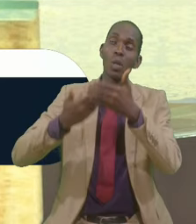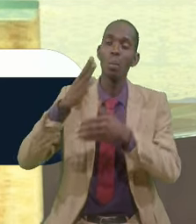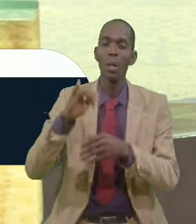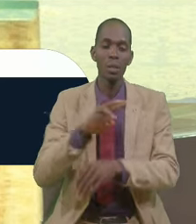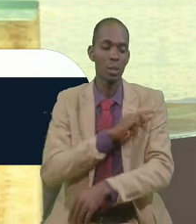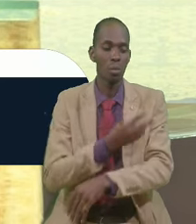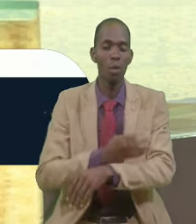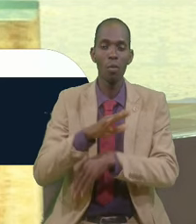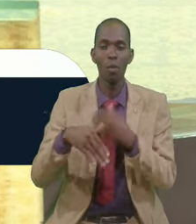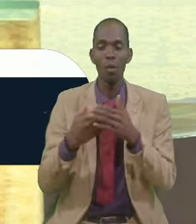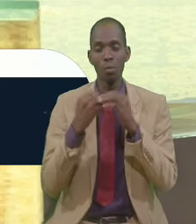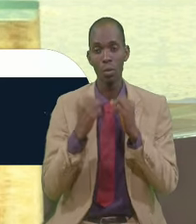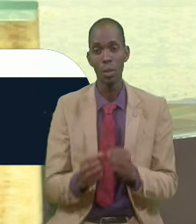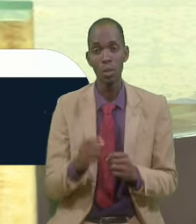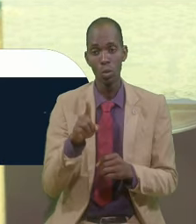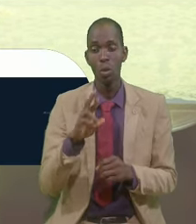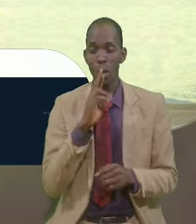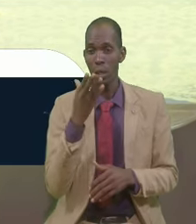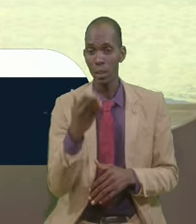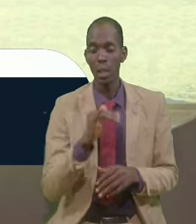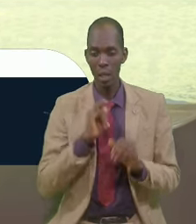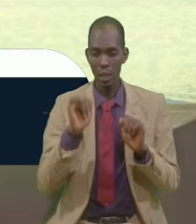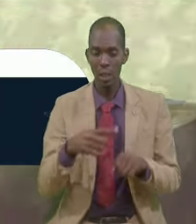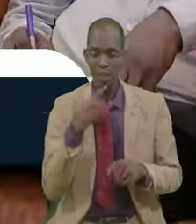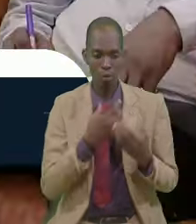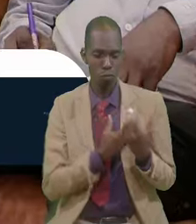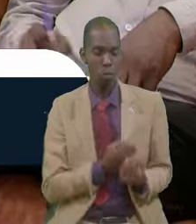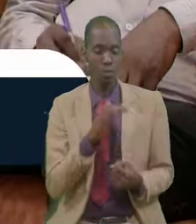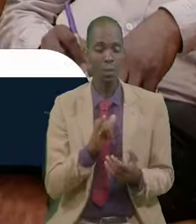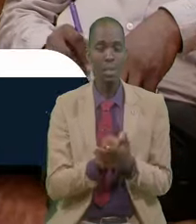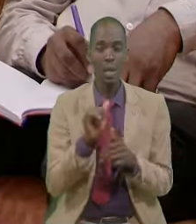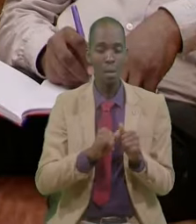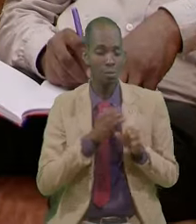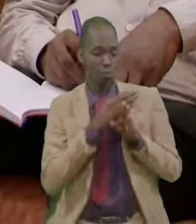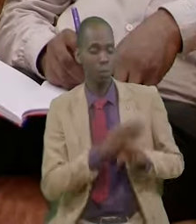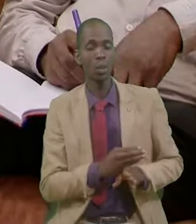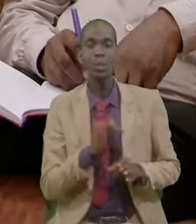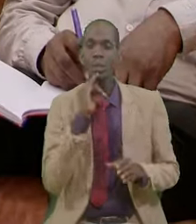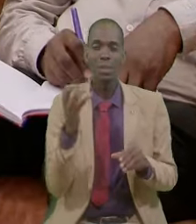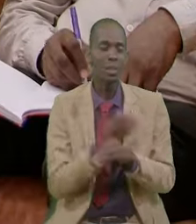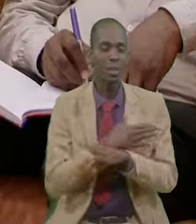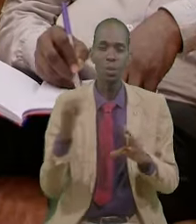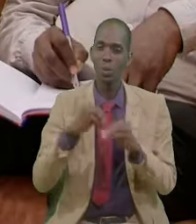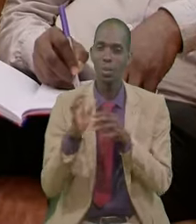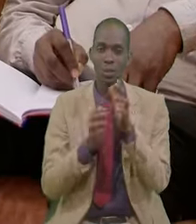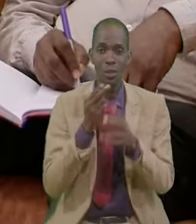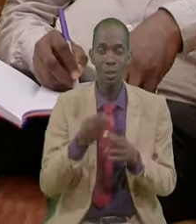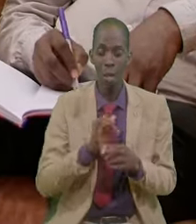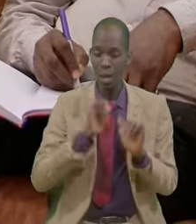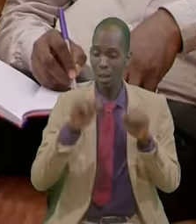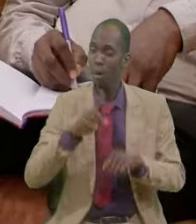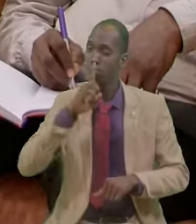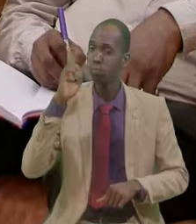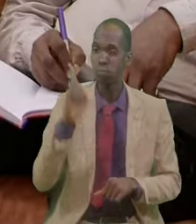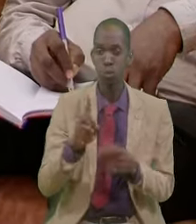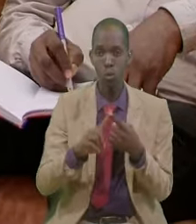can tell you confidently that every stumbling block is taken out of your life. I can assure you tonight, as